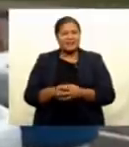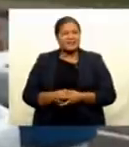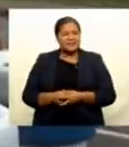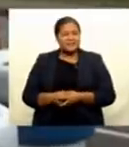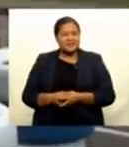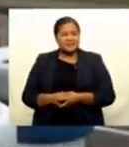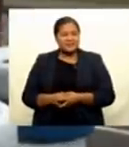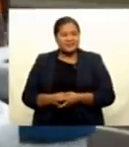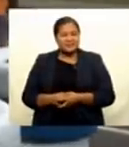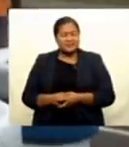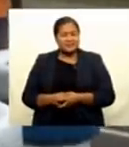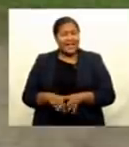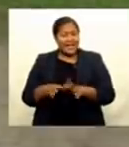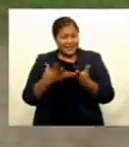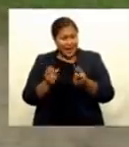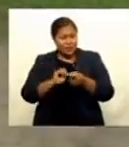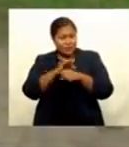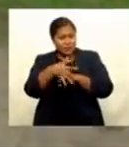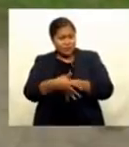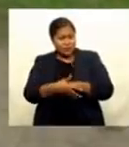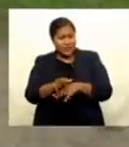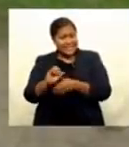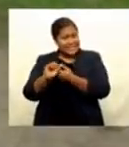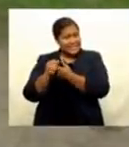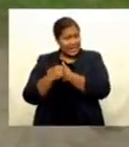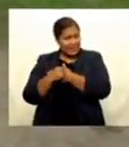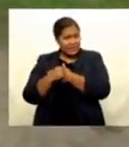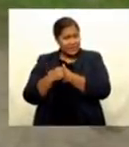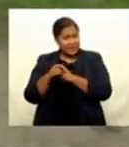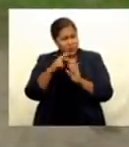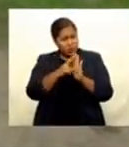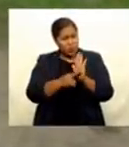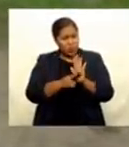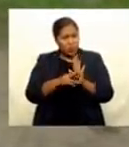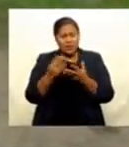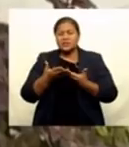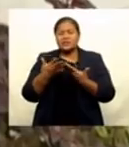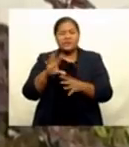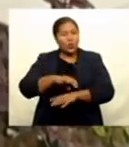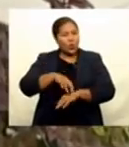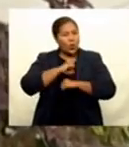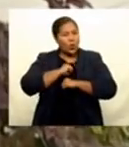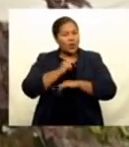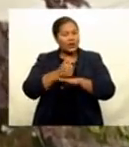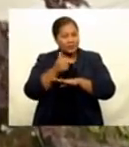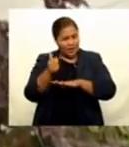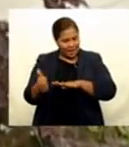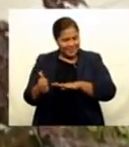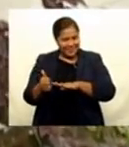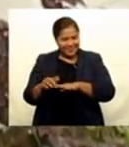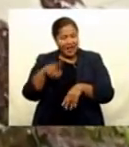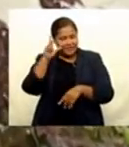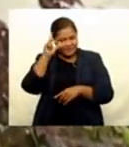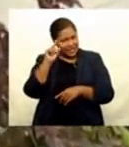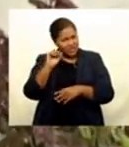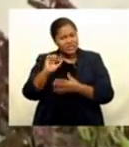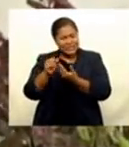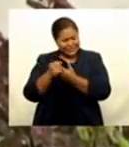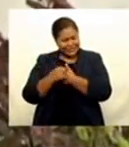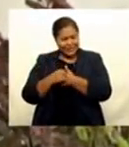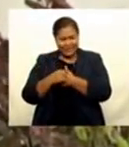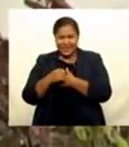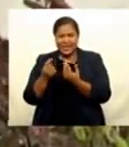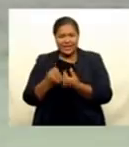The current COVID-19 safety protocols have given confidence to the government that the well-being of Fijians is secure